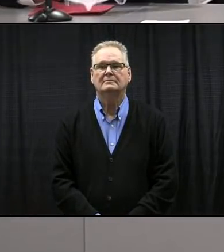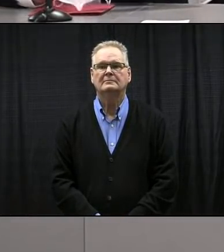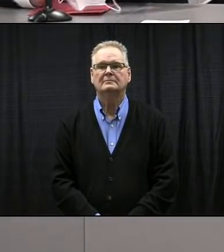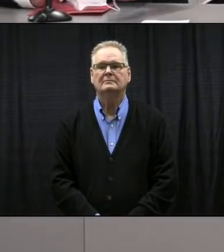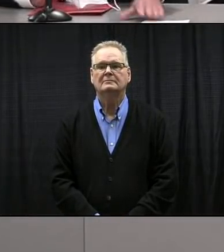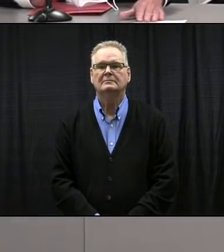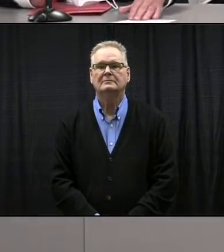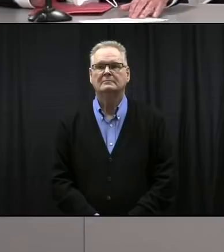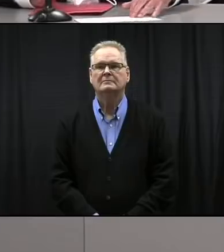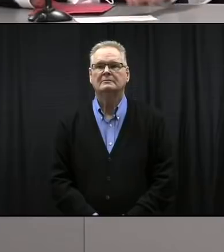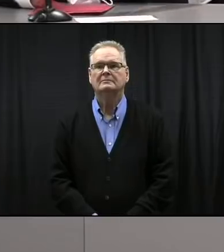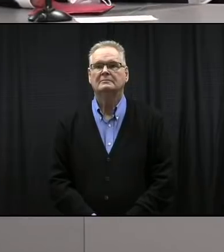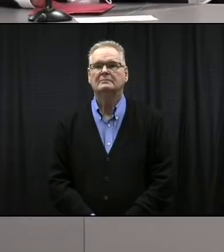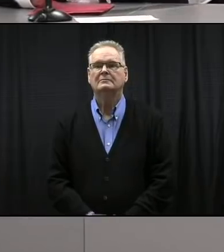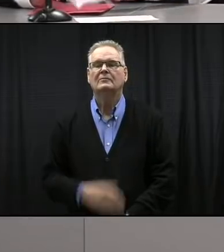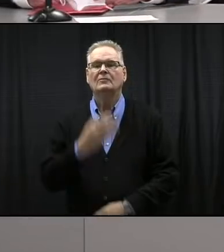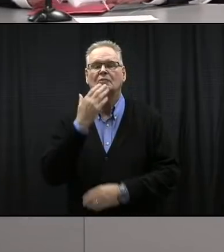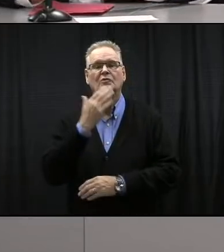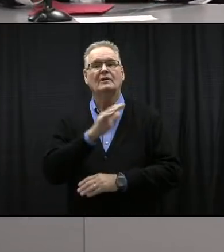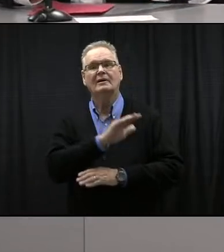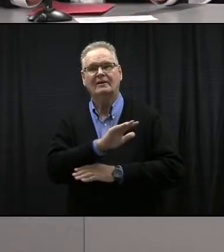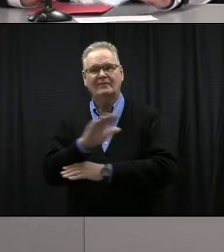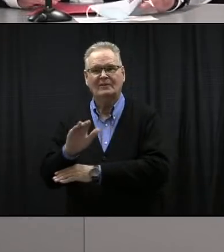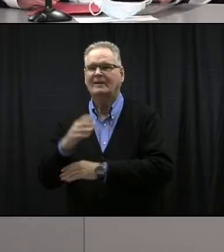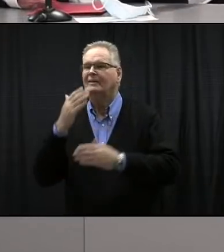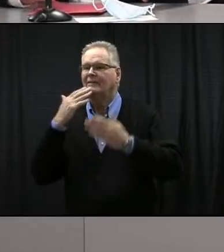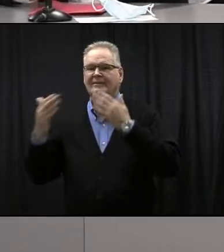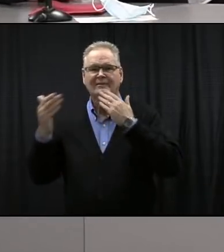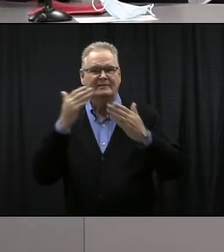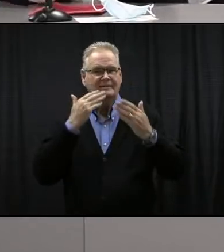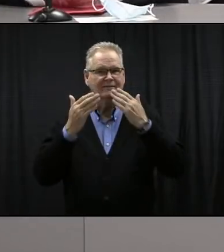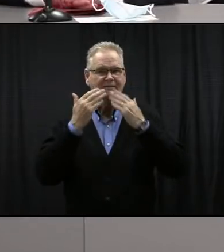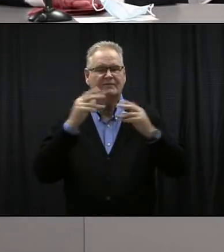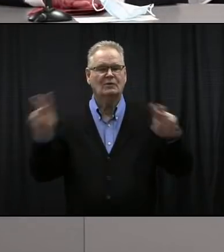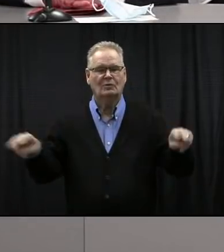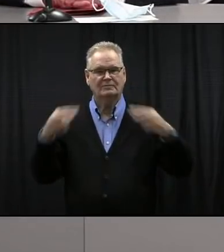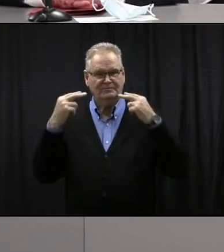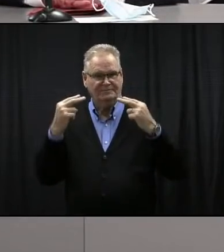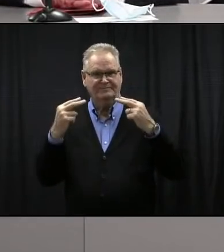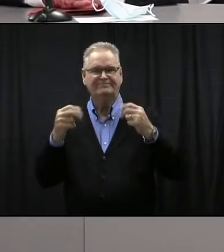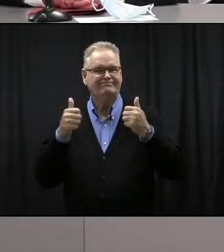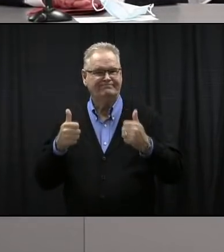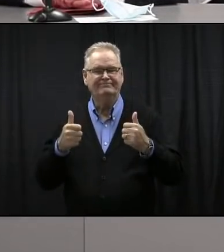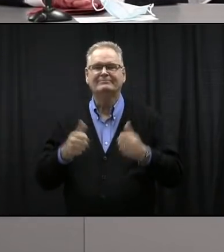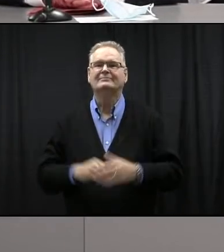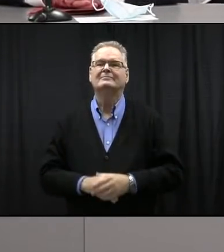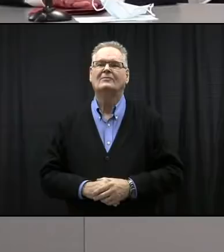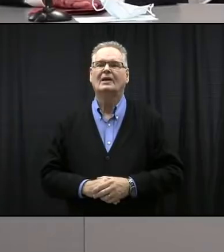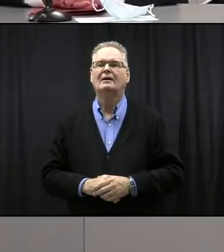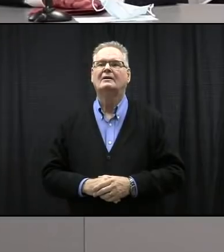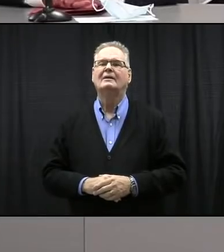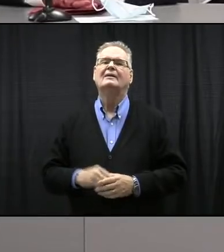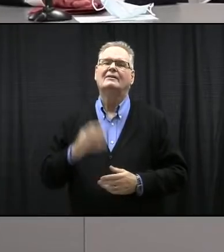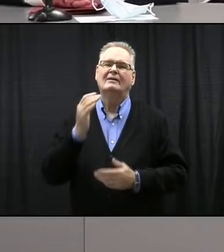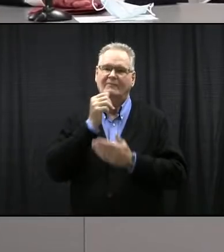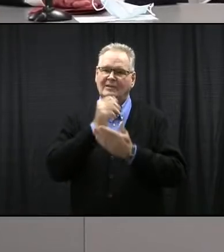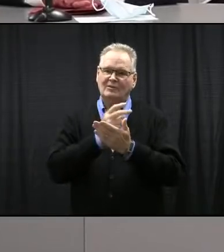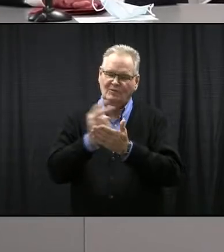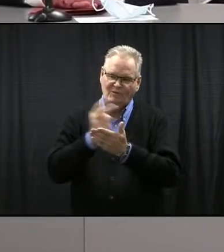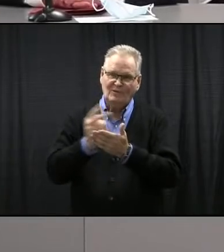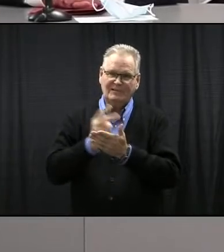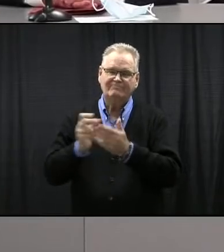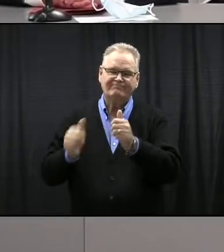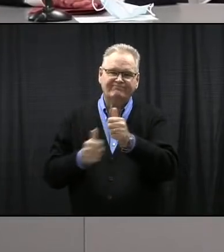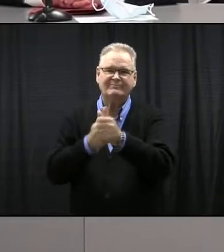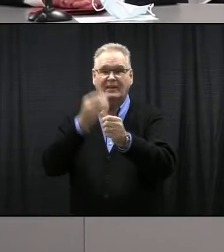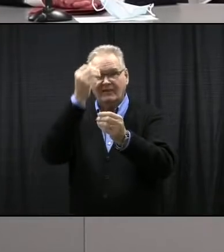Good afternoon, everyone. Thank you for joining us for our regularly scheduled prearranged COVID update. So,